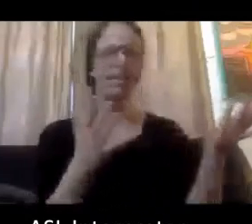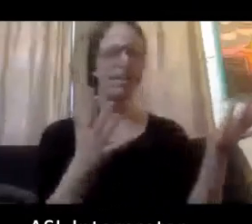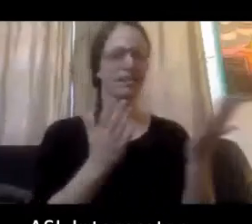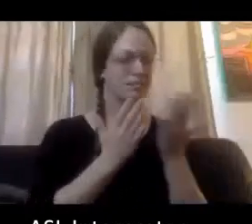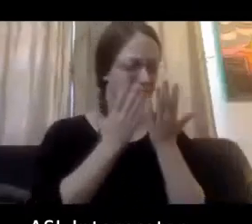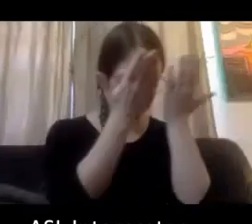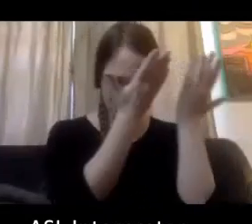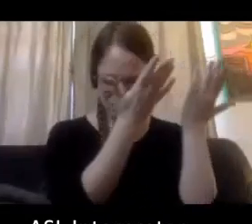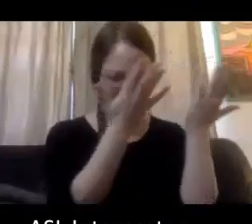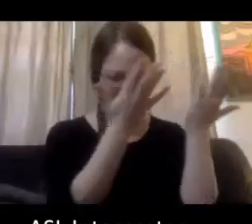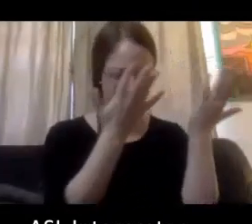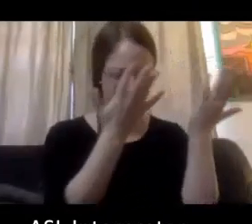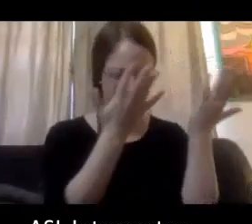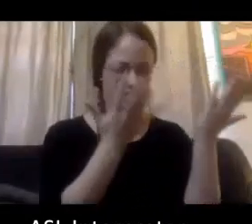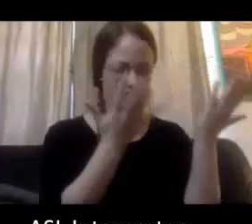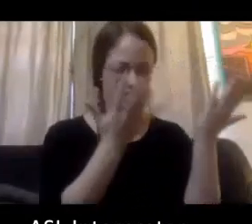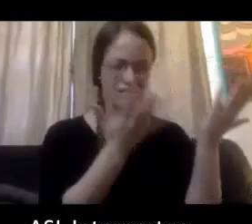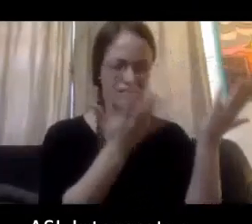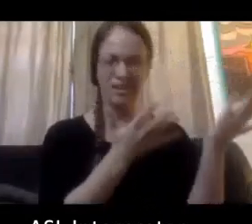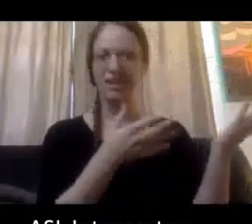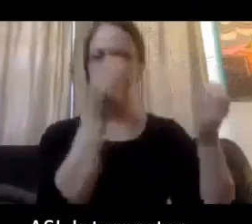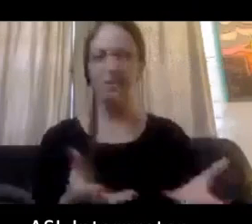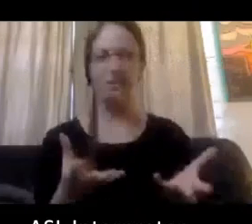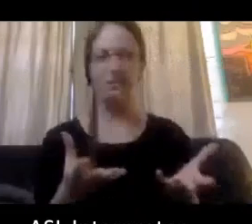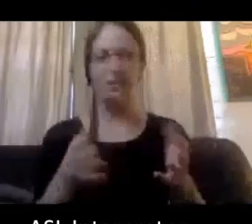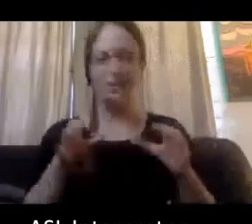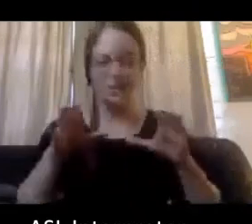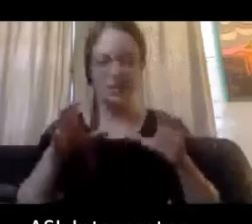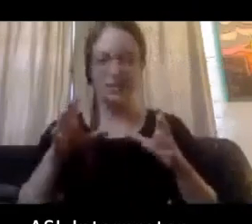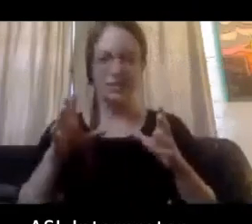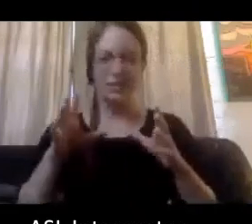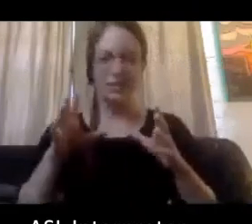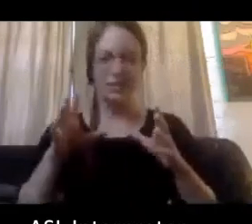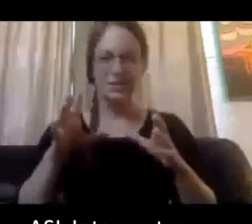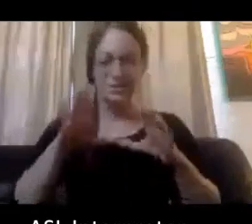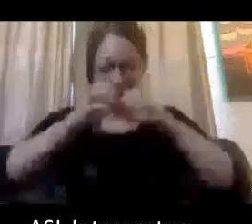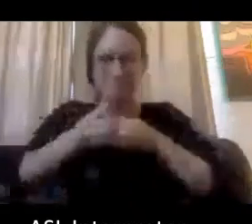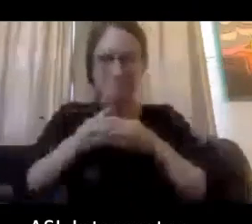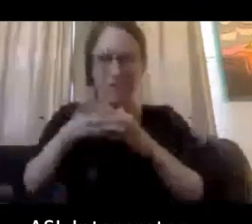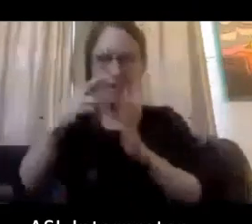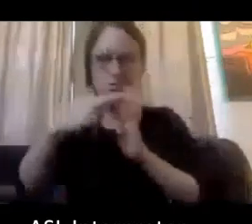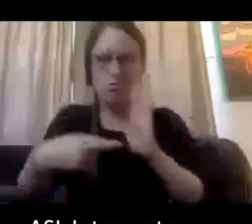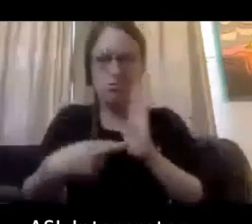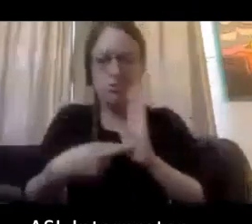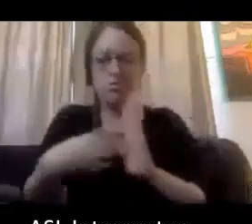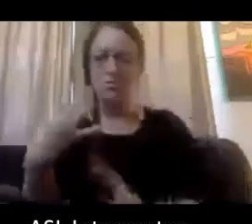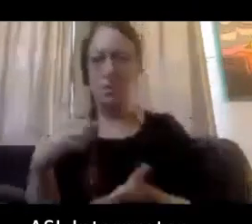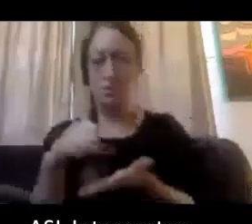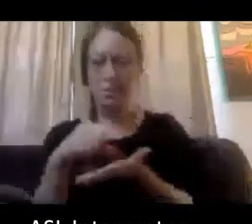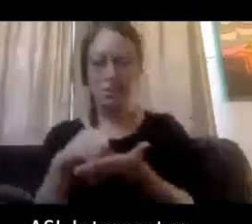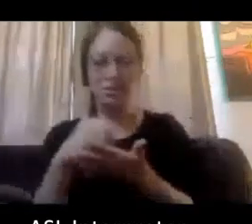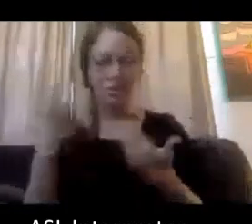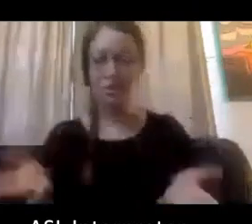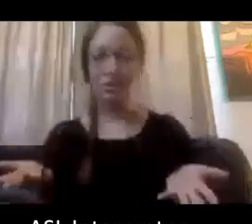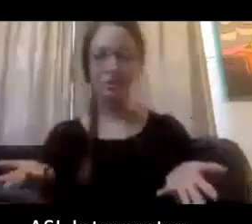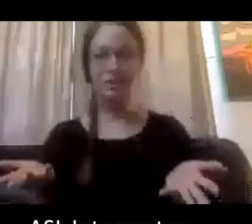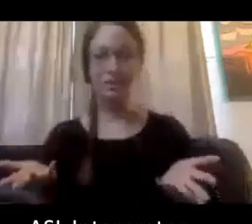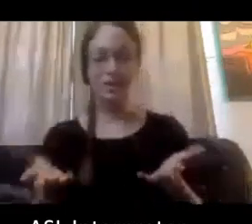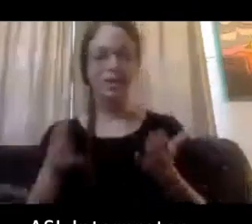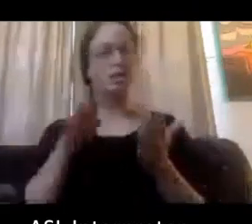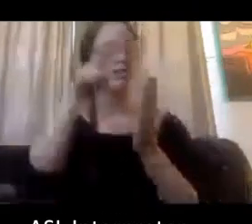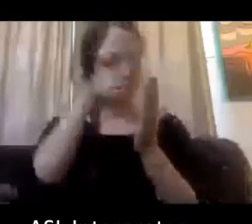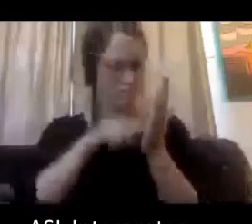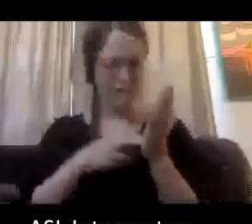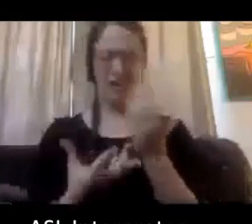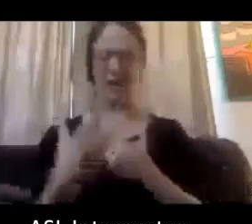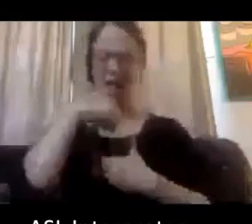rules are 4 pages, so the whole point is that when you've internalized it, that's everything,